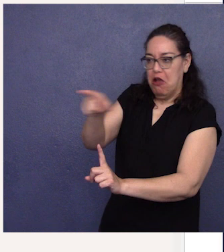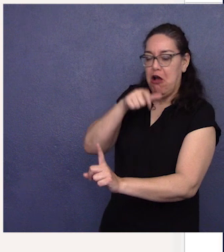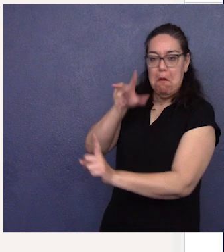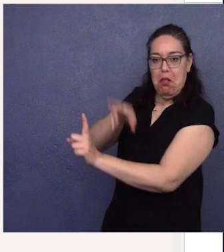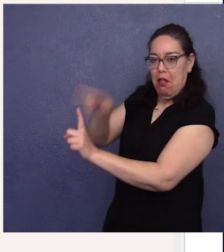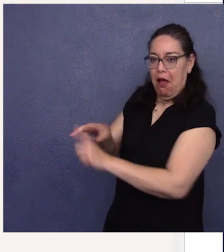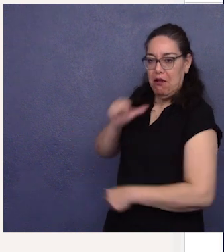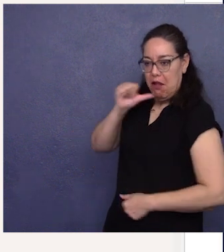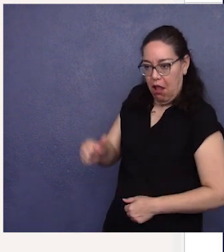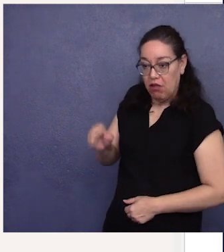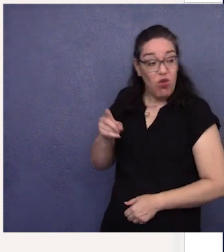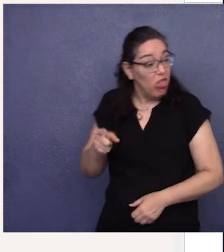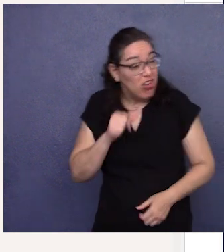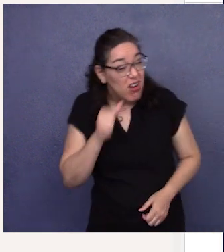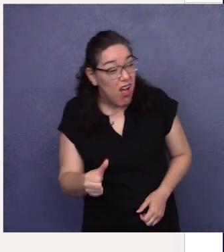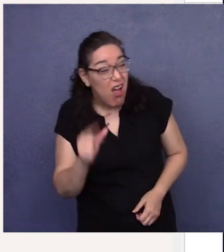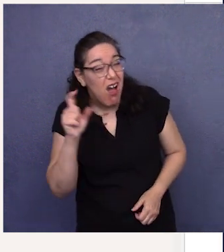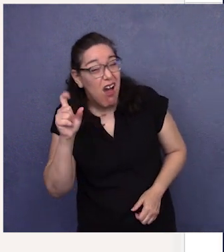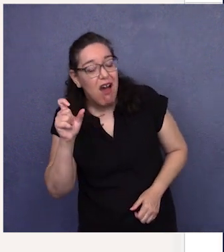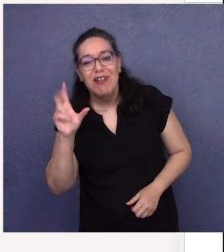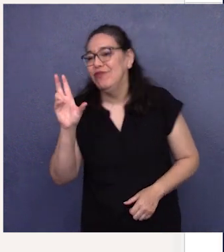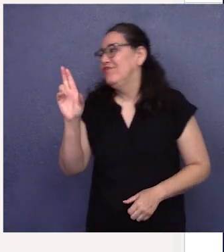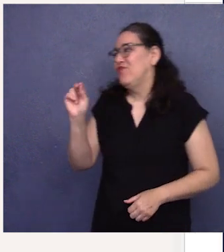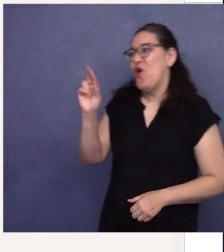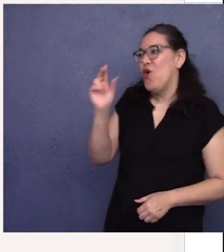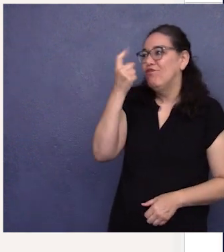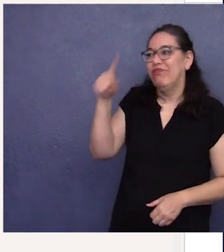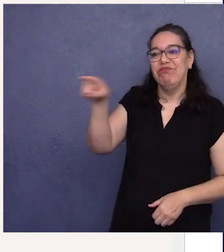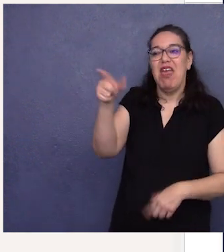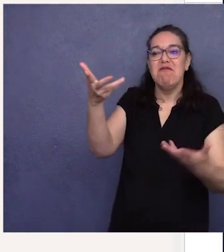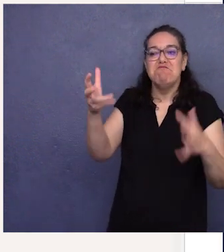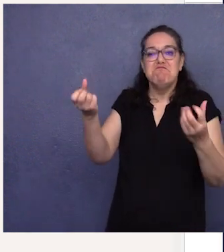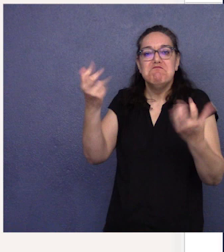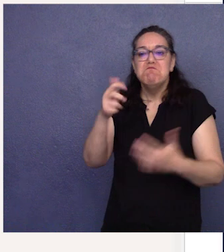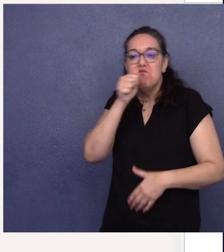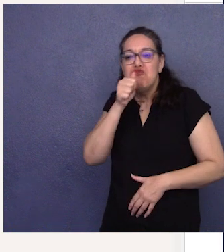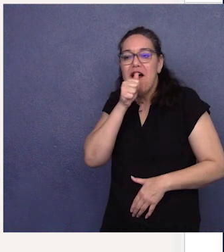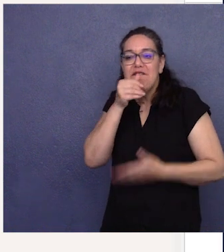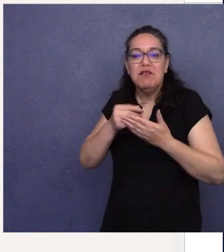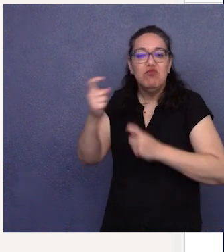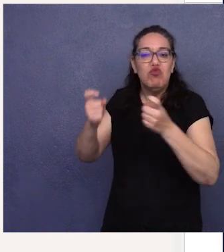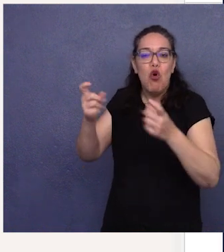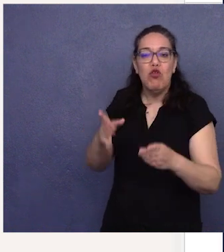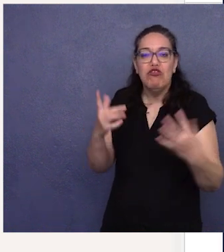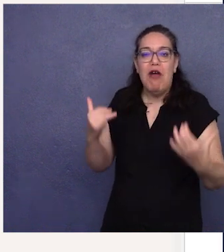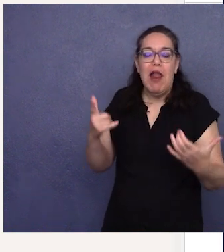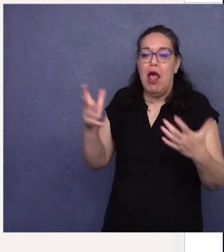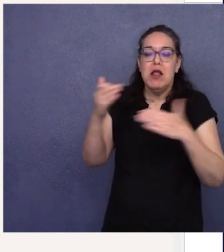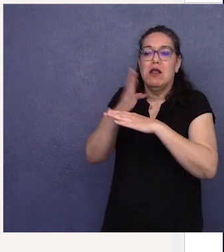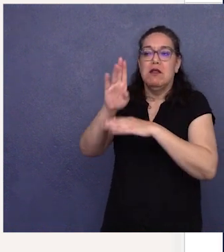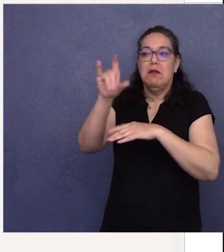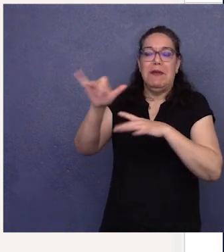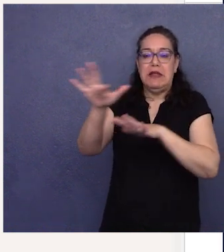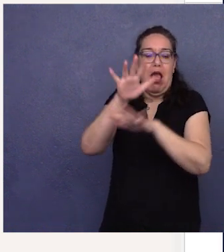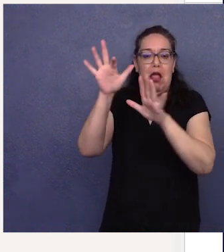would, yeah, no, they have a lot of private donors, and they just at this time are a little bit too busy and hectic in